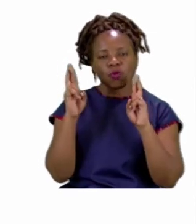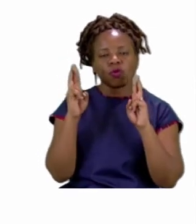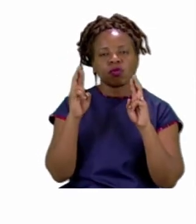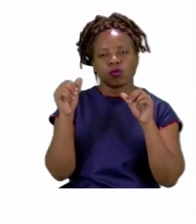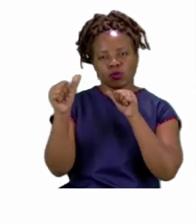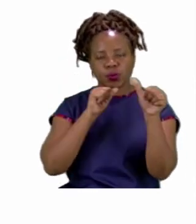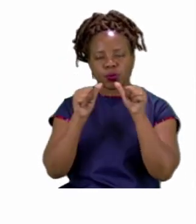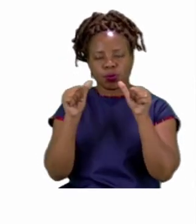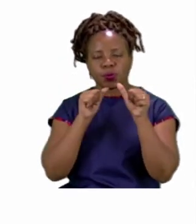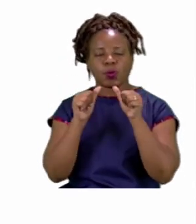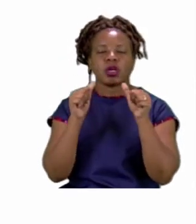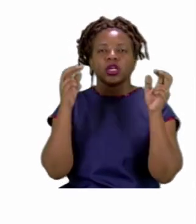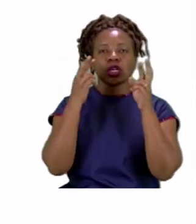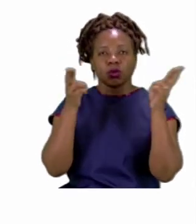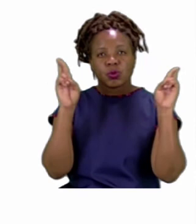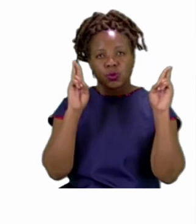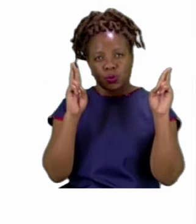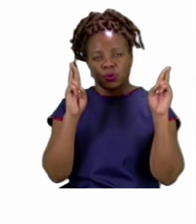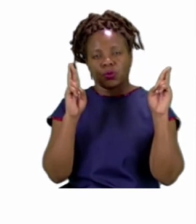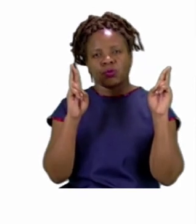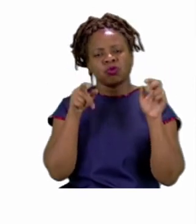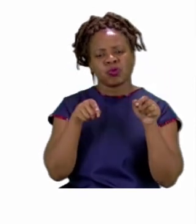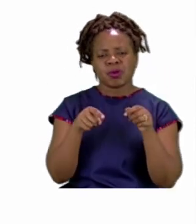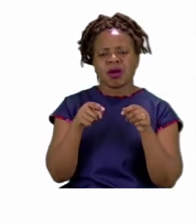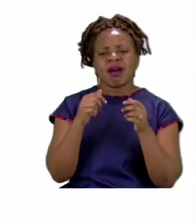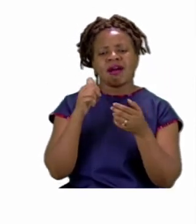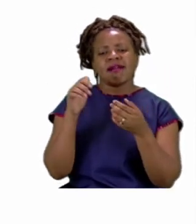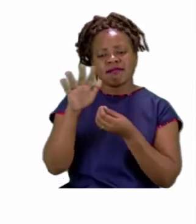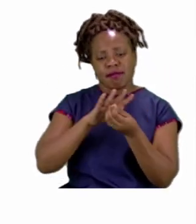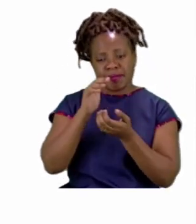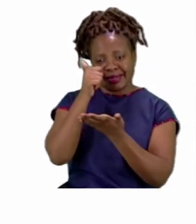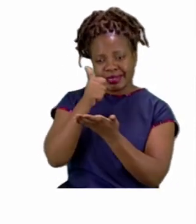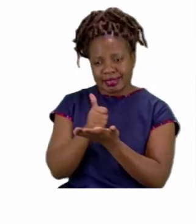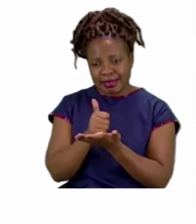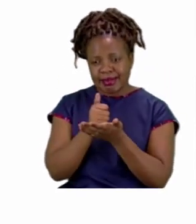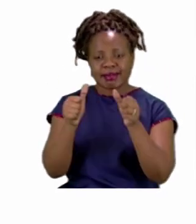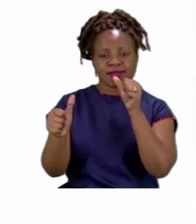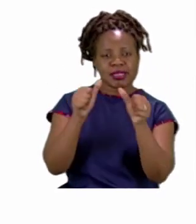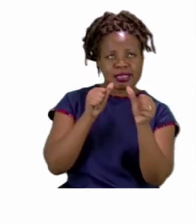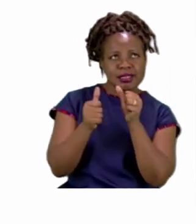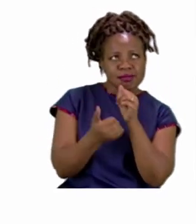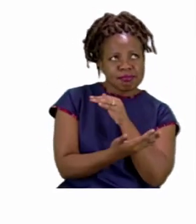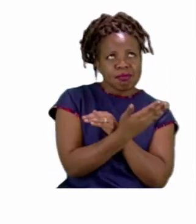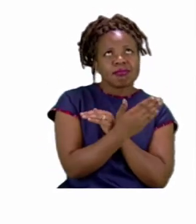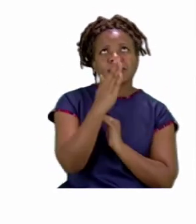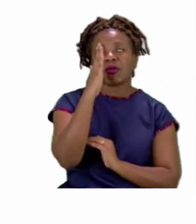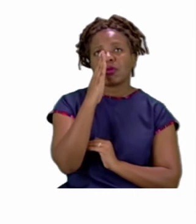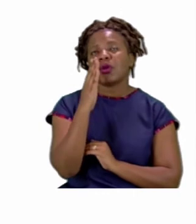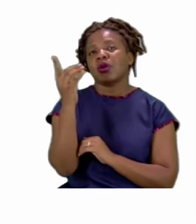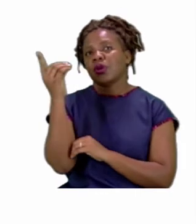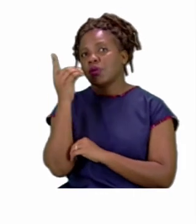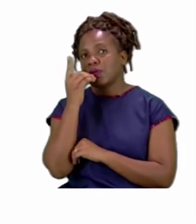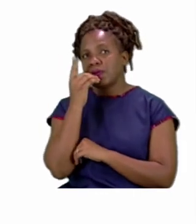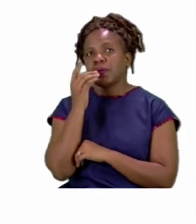breakfast, lunch, or dinner. And the bedroom is now where people go to